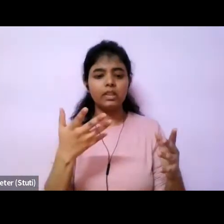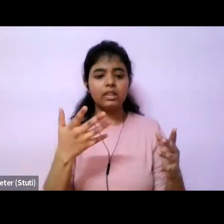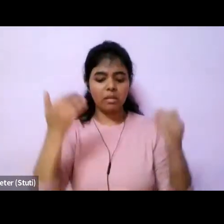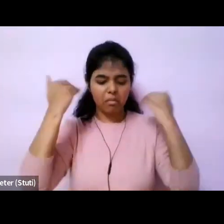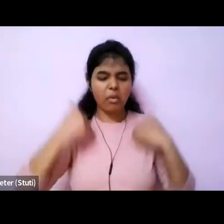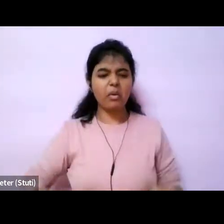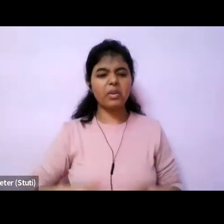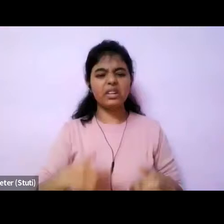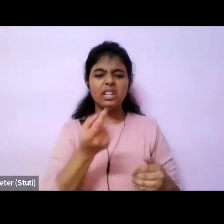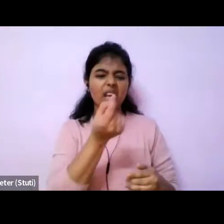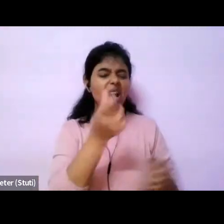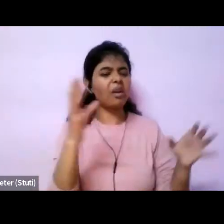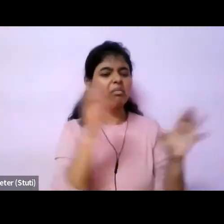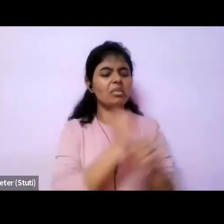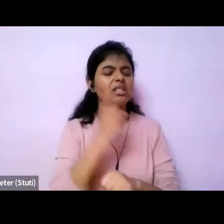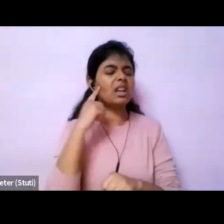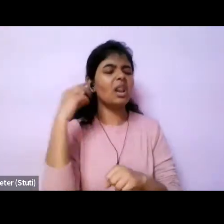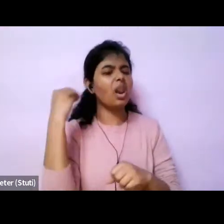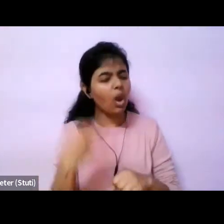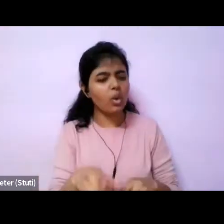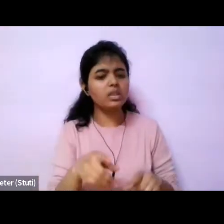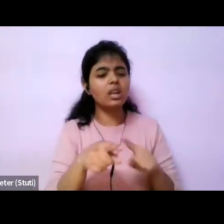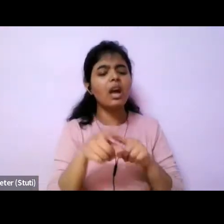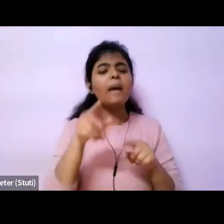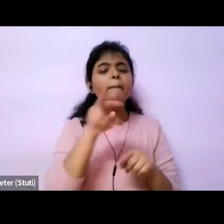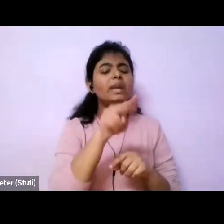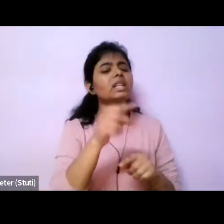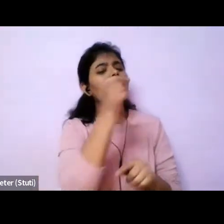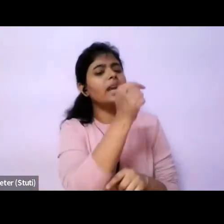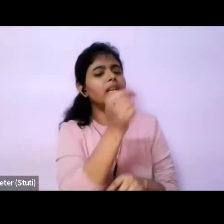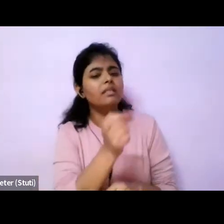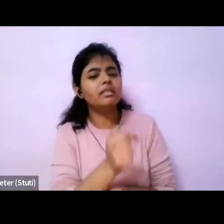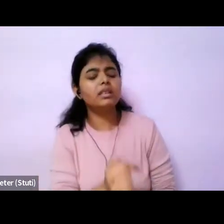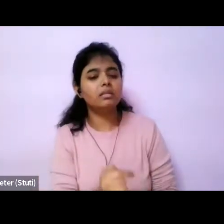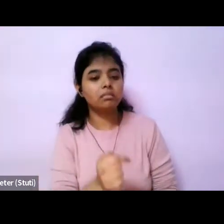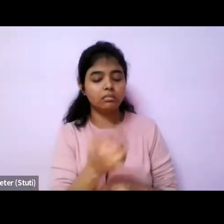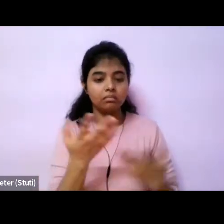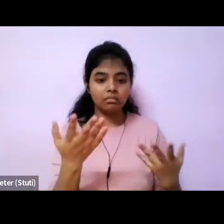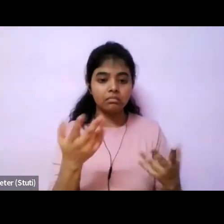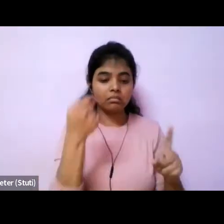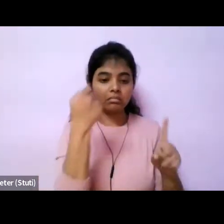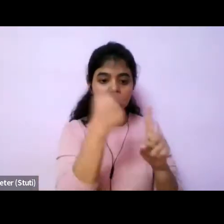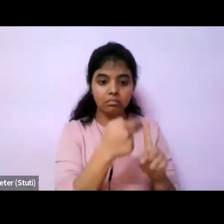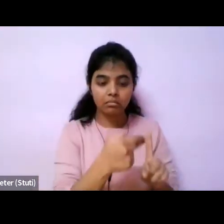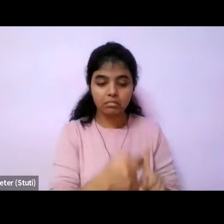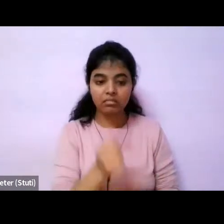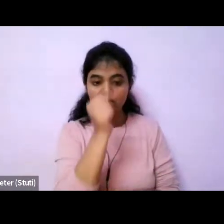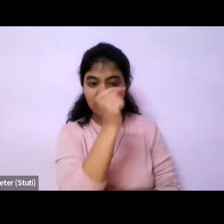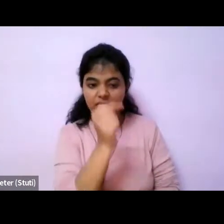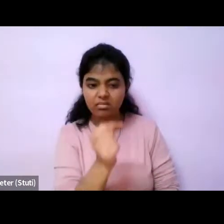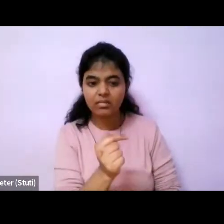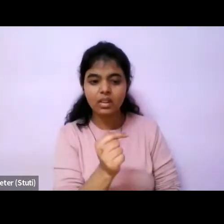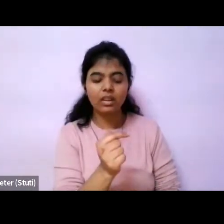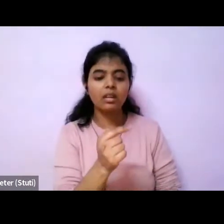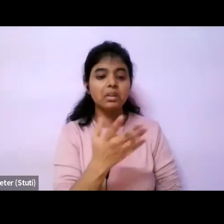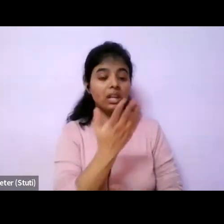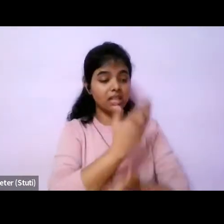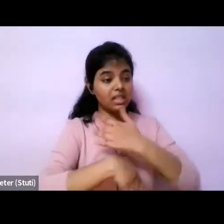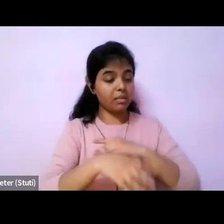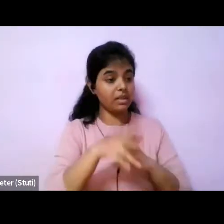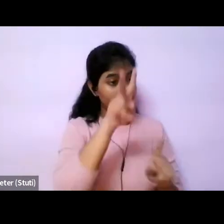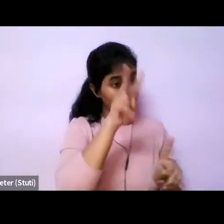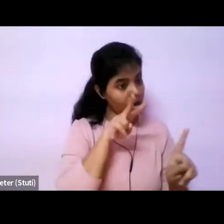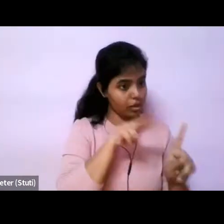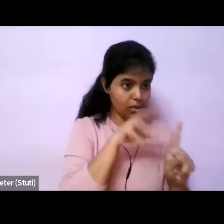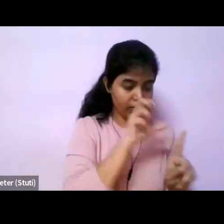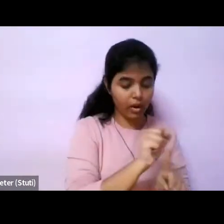imperfection and the insecurities engendered by the threat of our bodies being labeled discredited or discreditable. Deaf